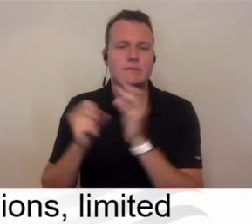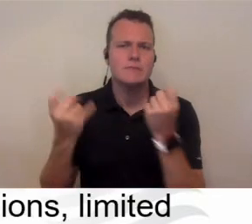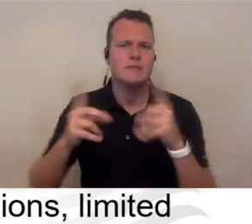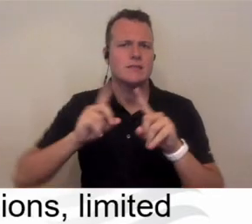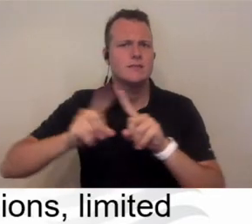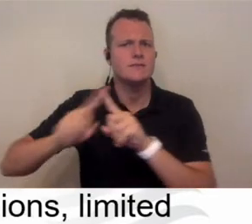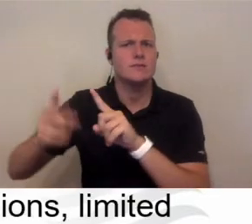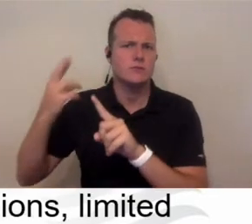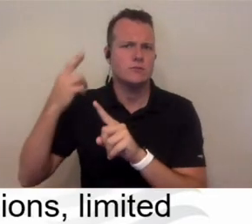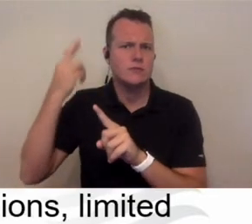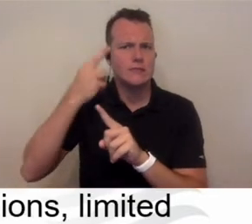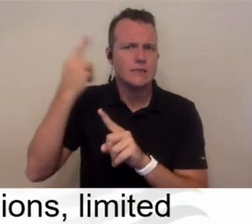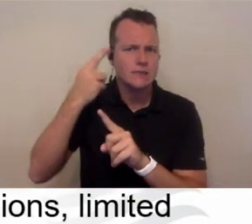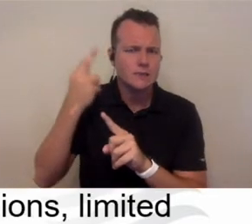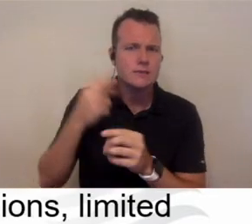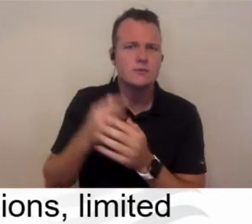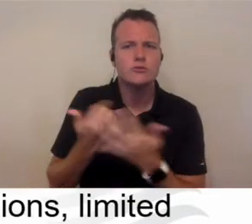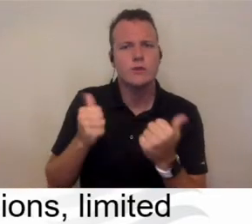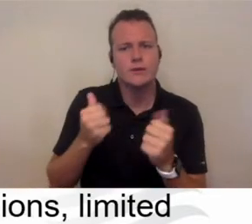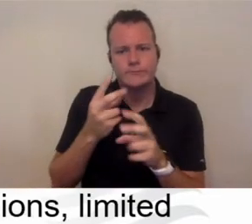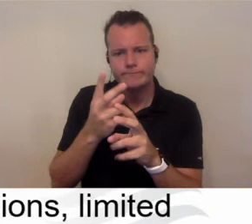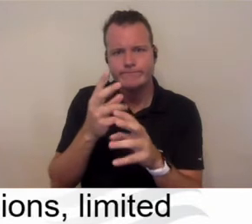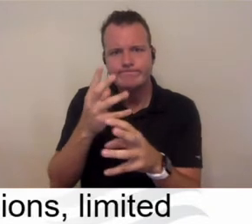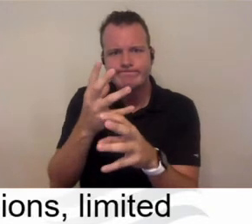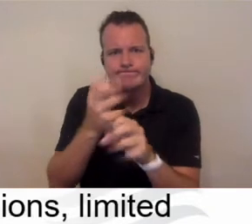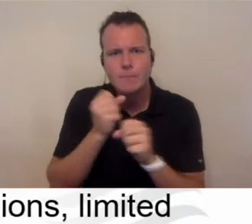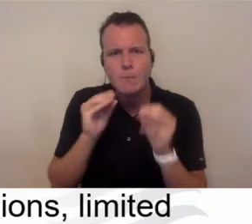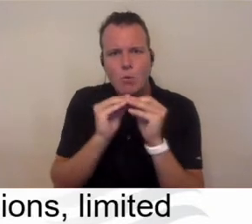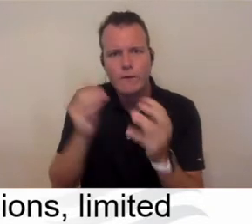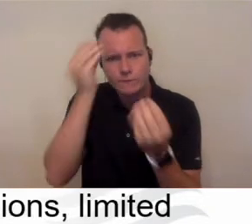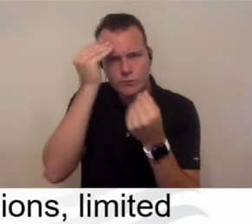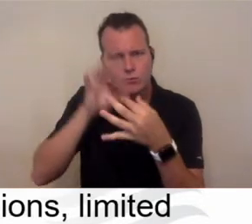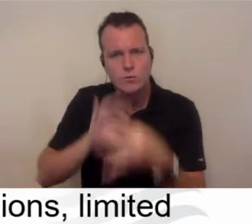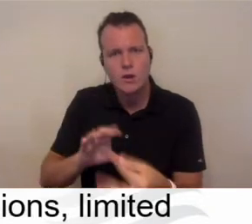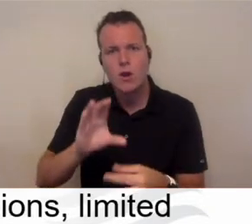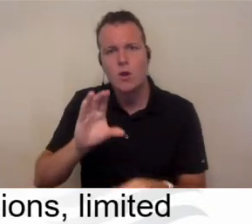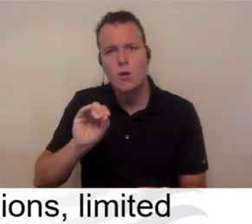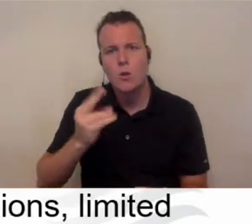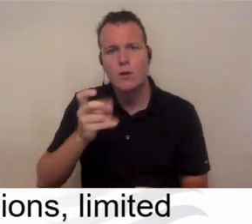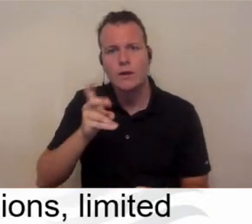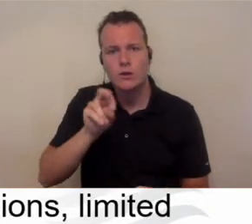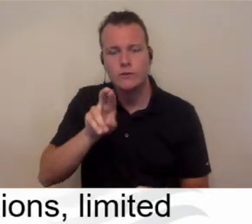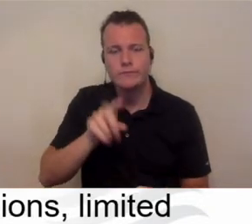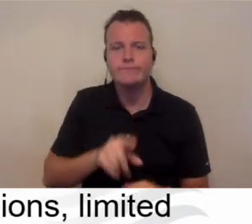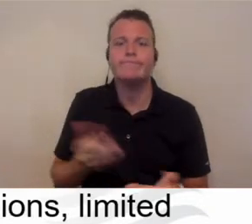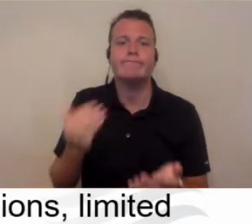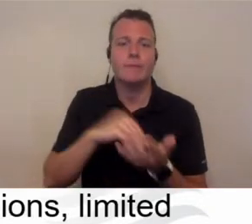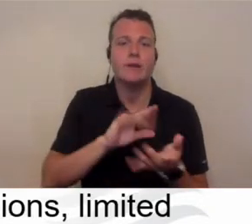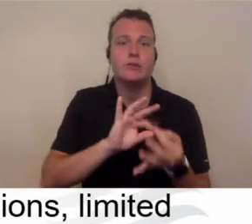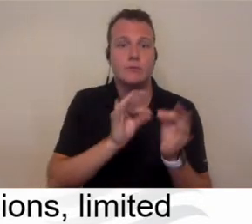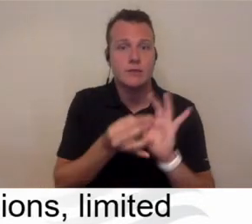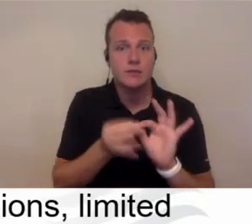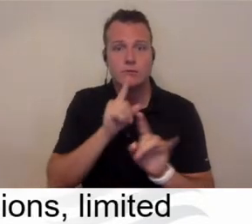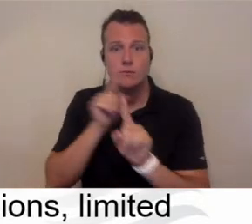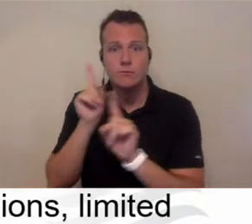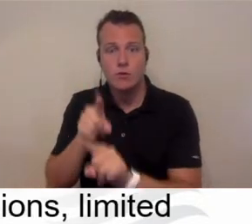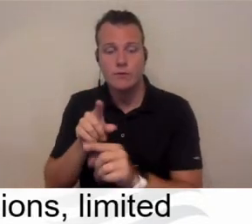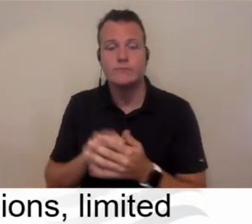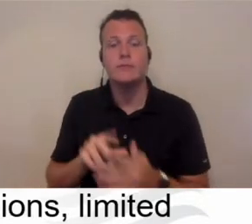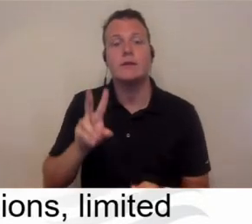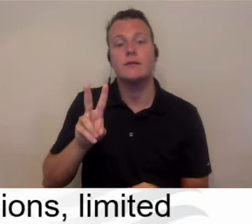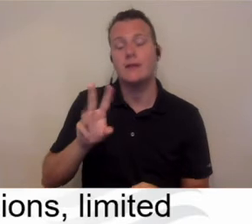cochlear information. Again, you have to do the interpretation and report. And with 92588, you